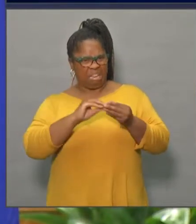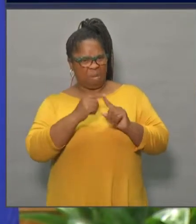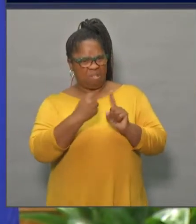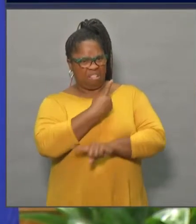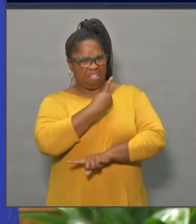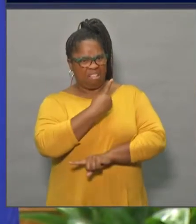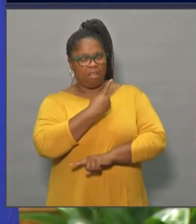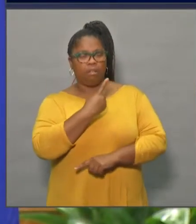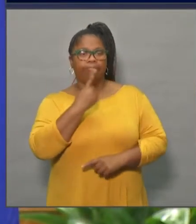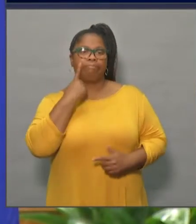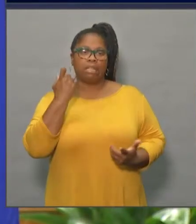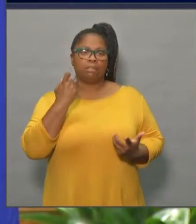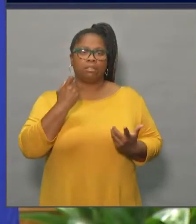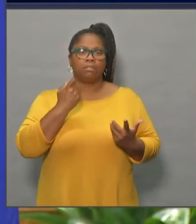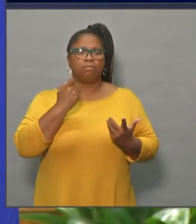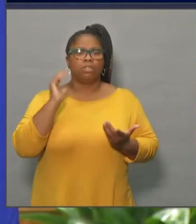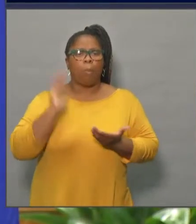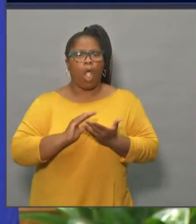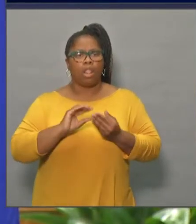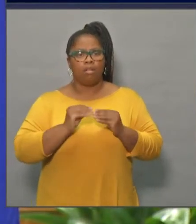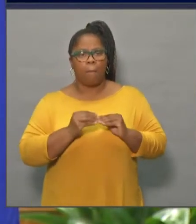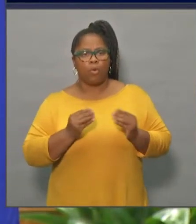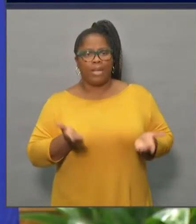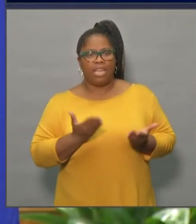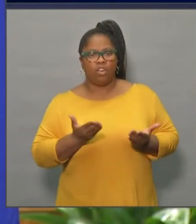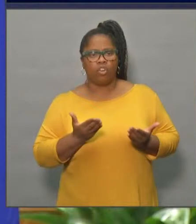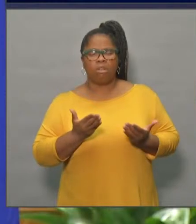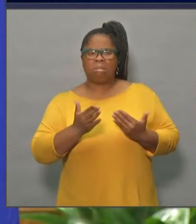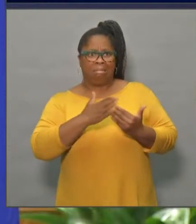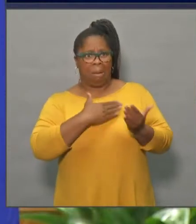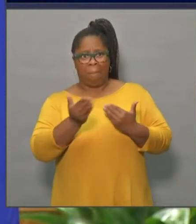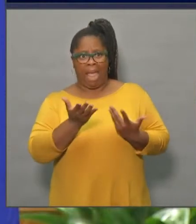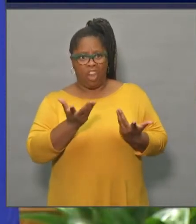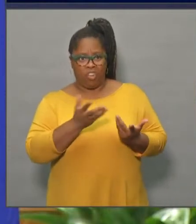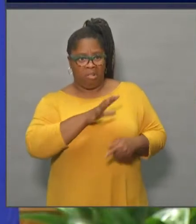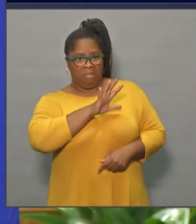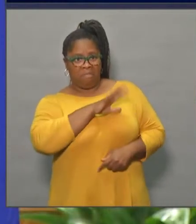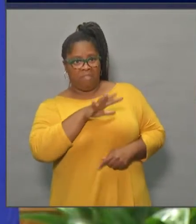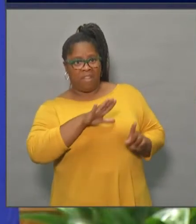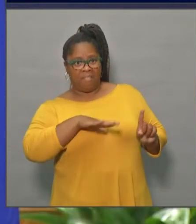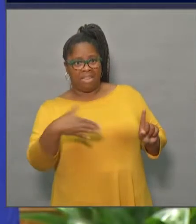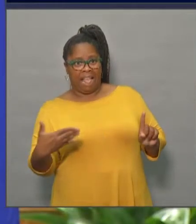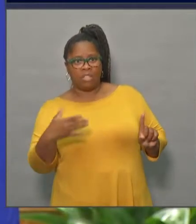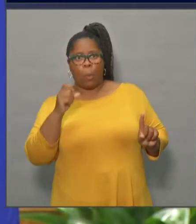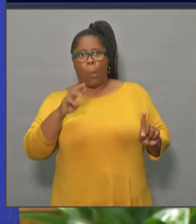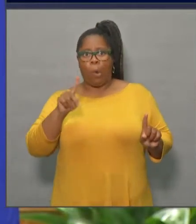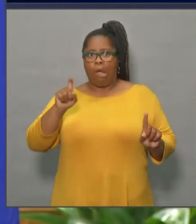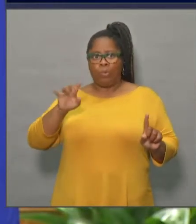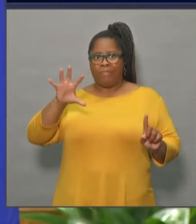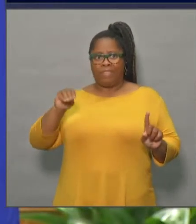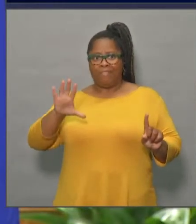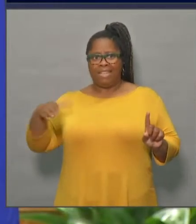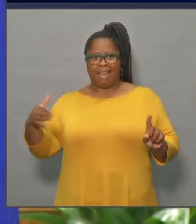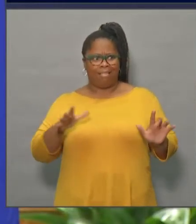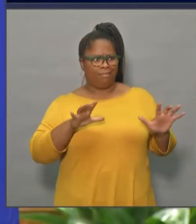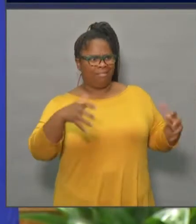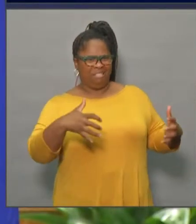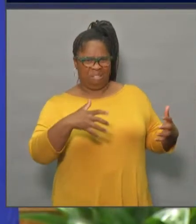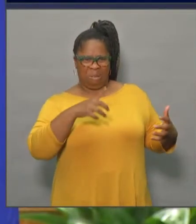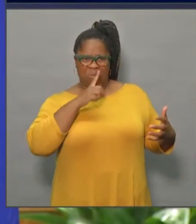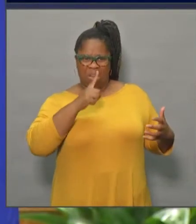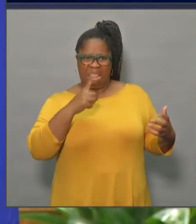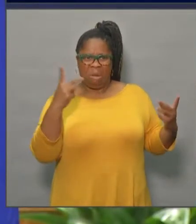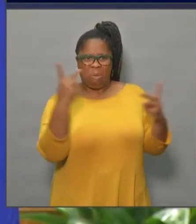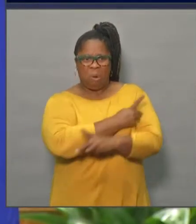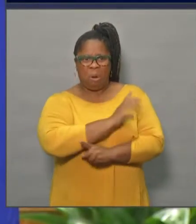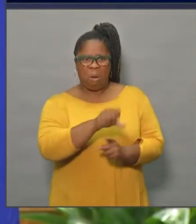there's a very small number. Regardless, even if it was at 55 deaths per 100,000 people, that would demonstrate a lot of